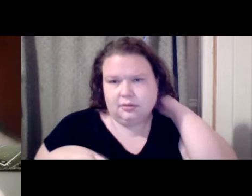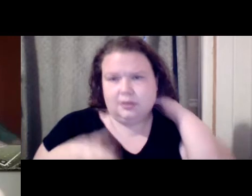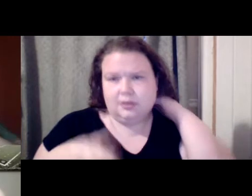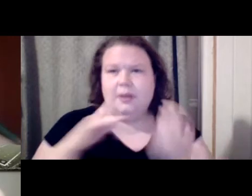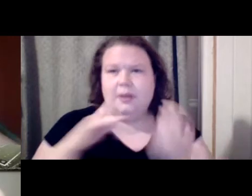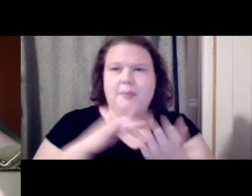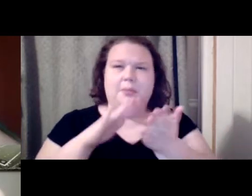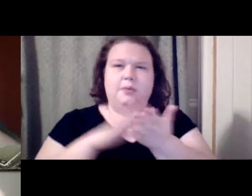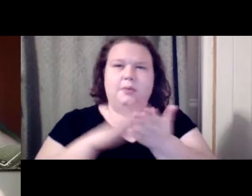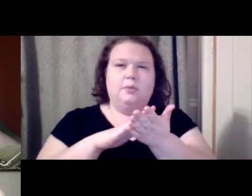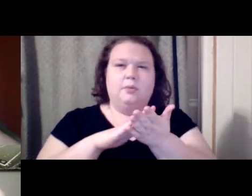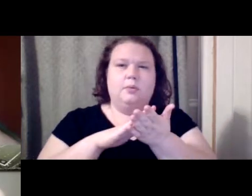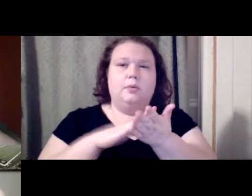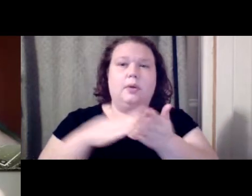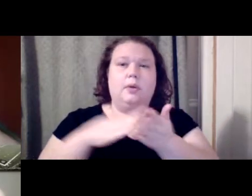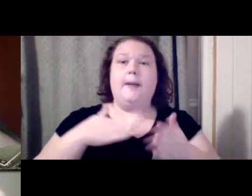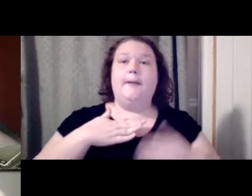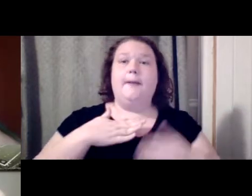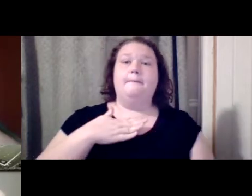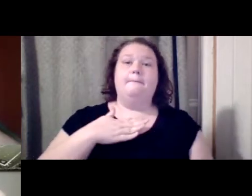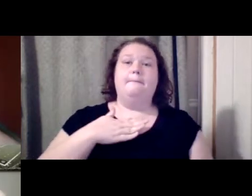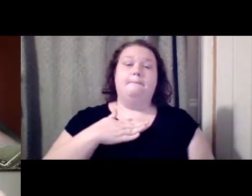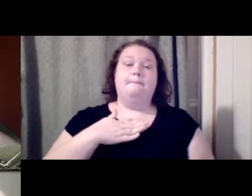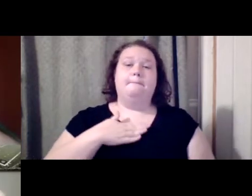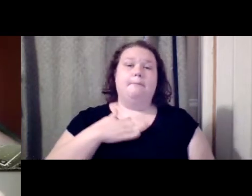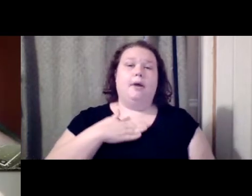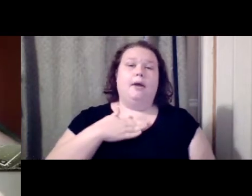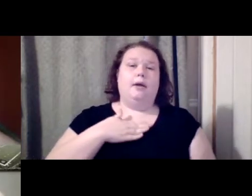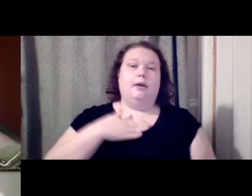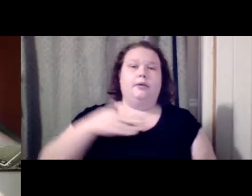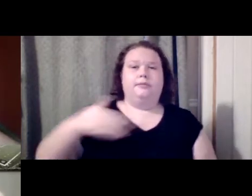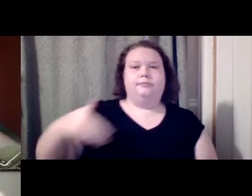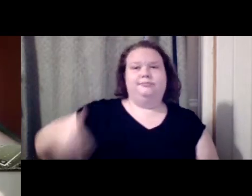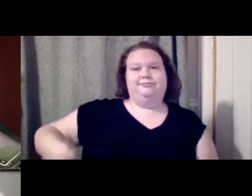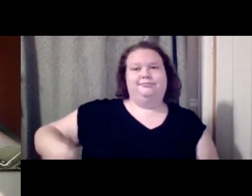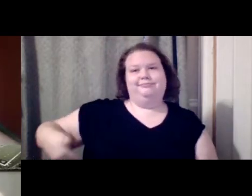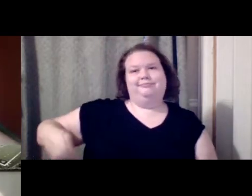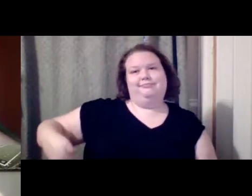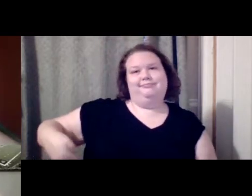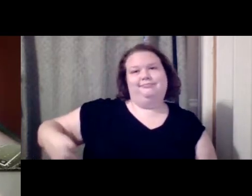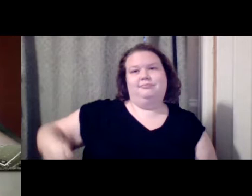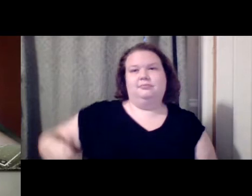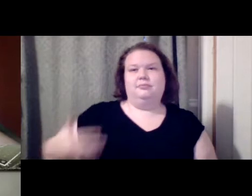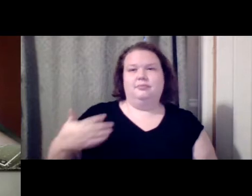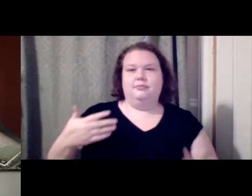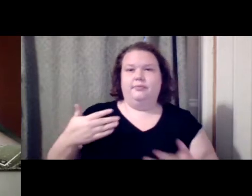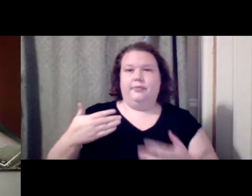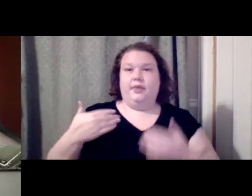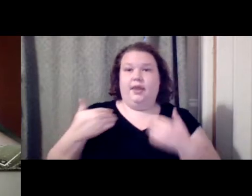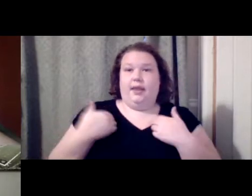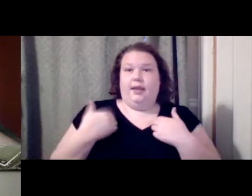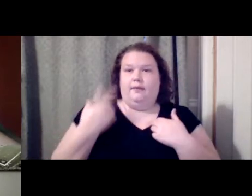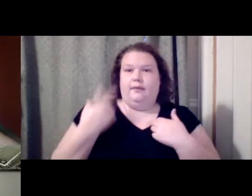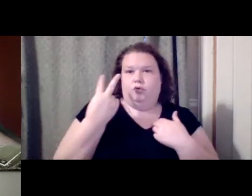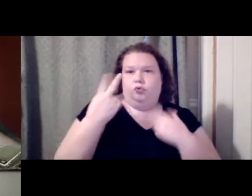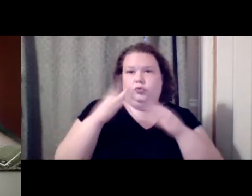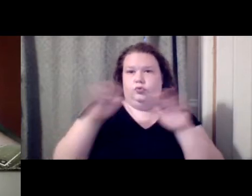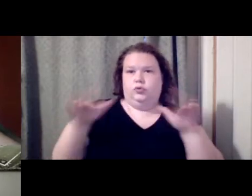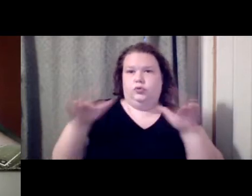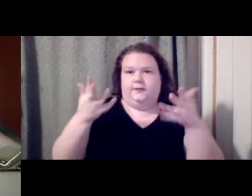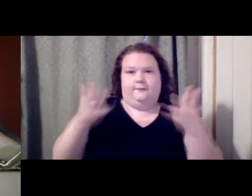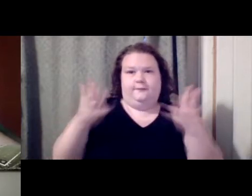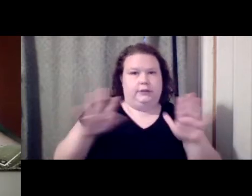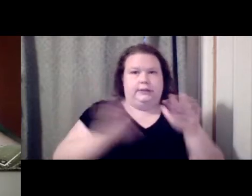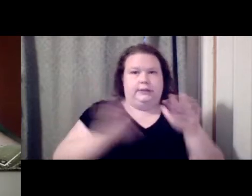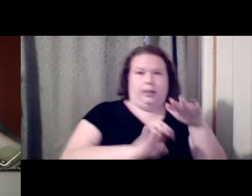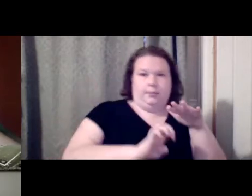school. My sense is, and I've had two children go through from elementary to middle to high